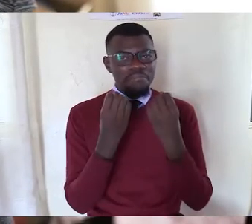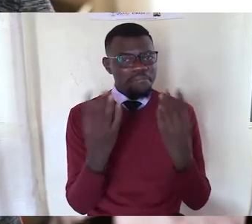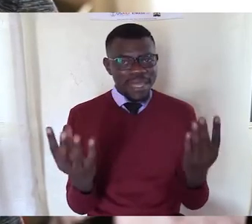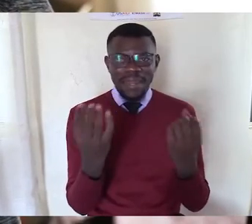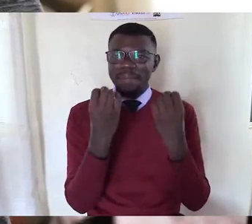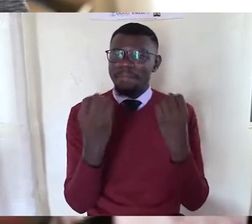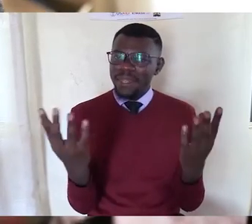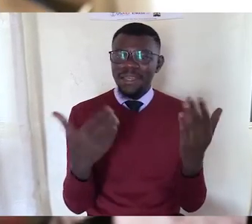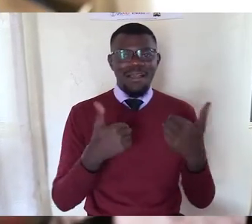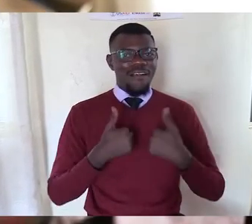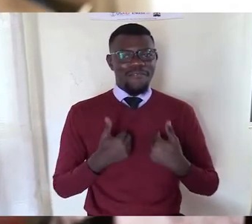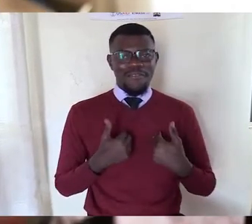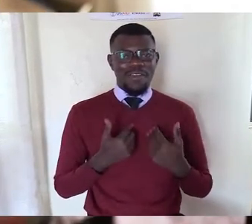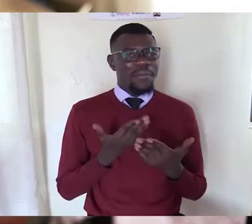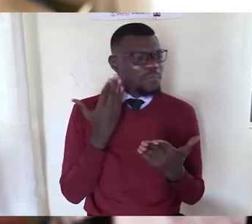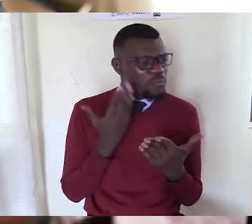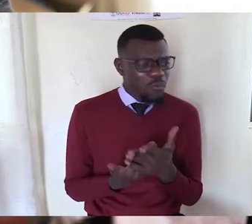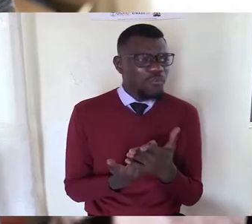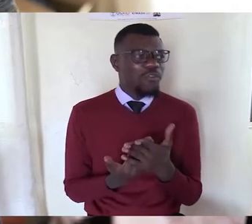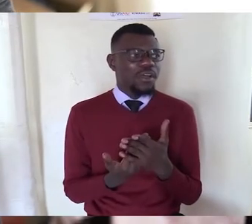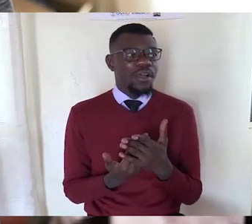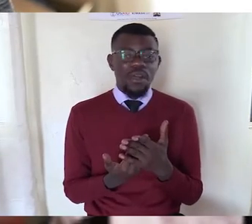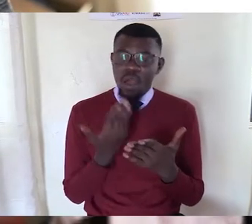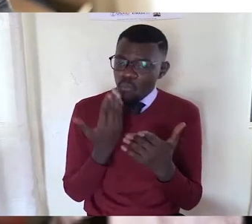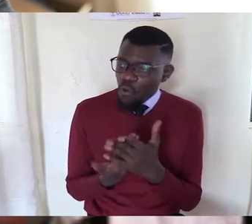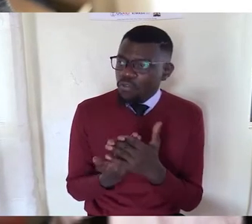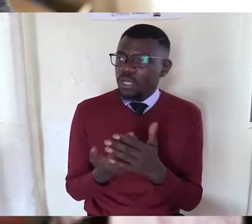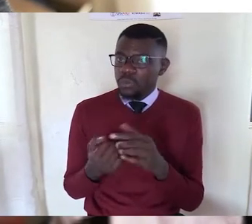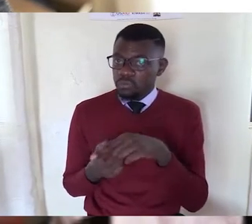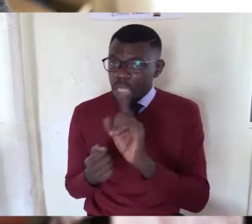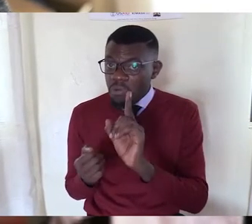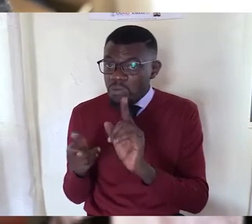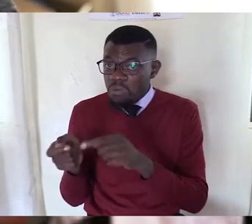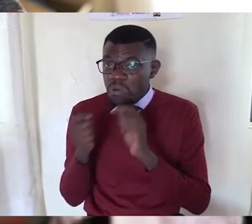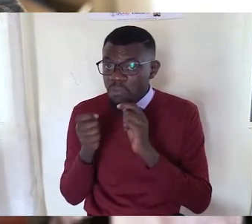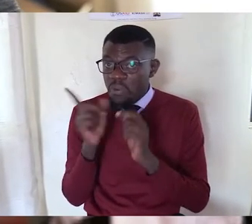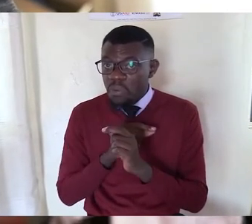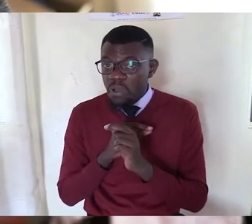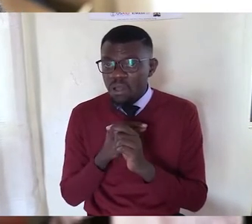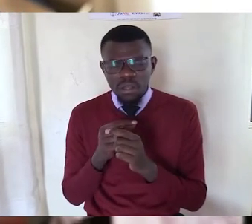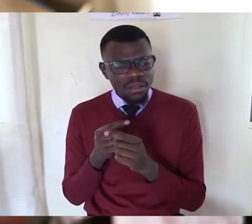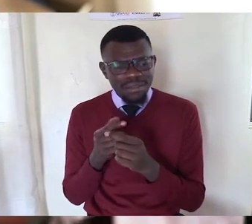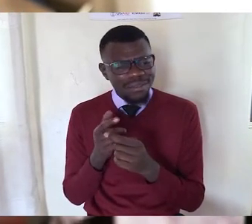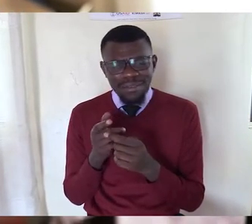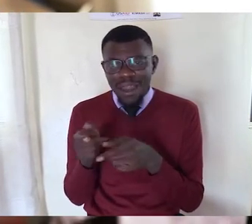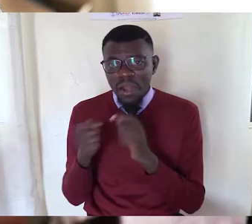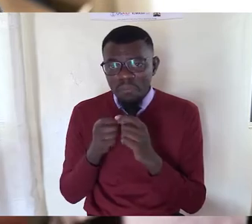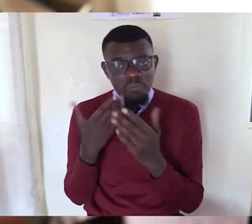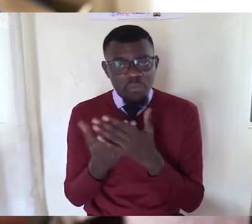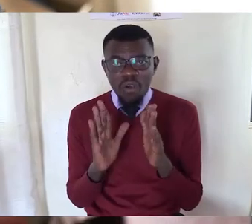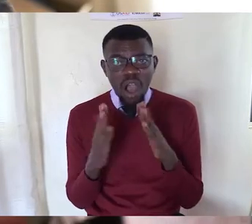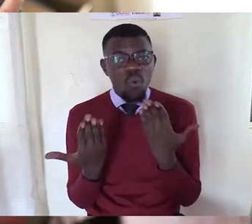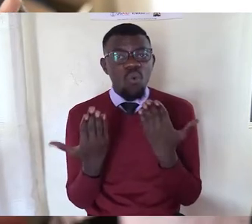many proofs to make sure that you prove that you were raped. How do you prove you are raped when there is no